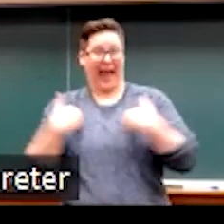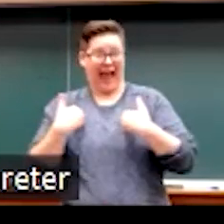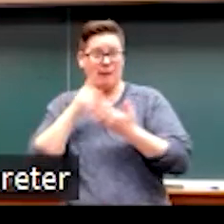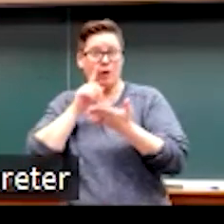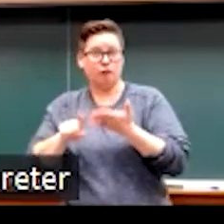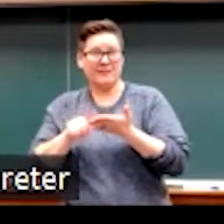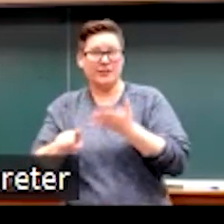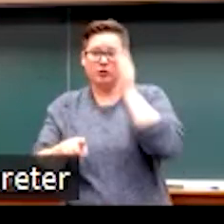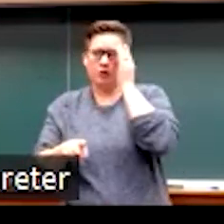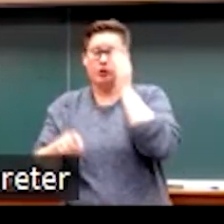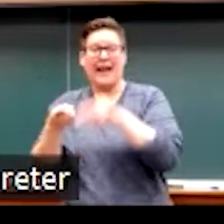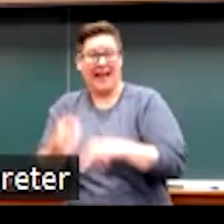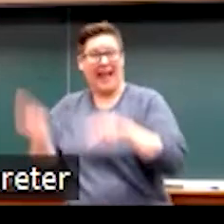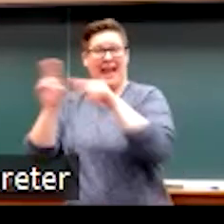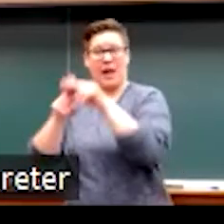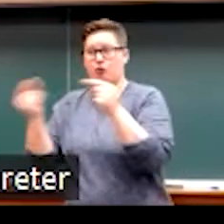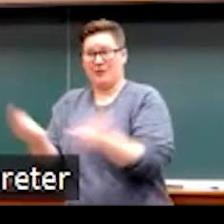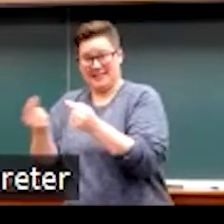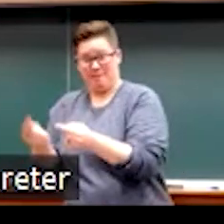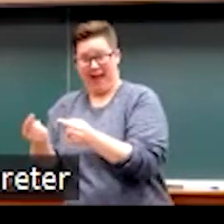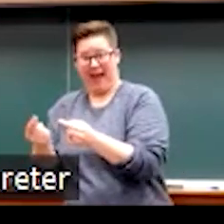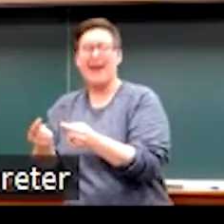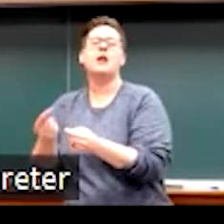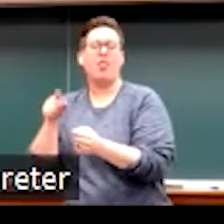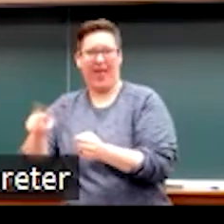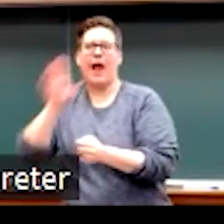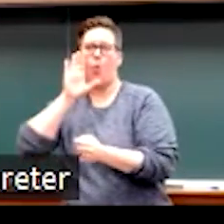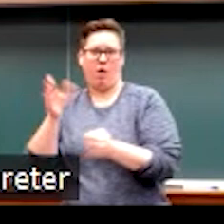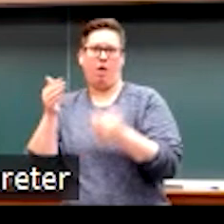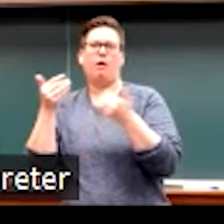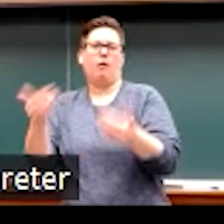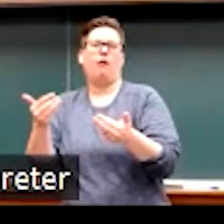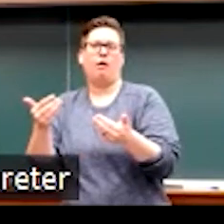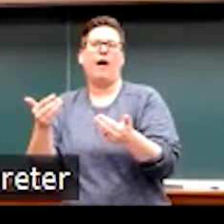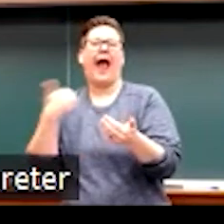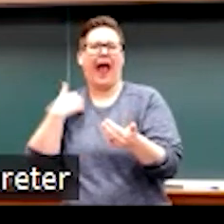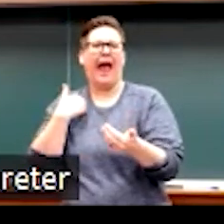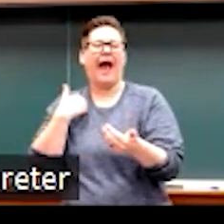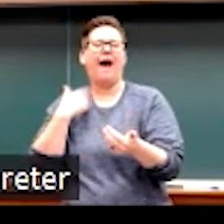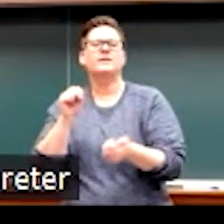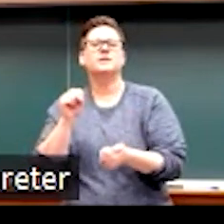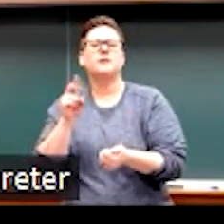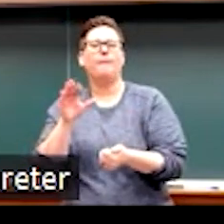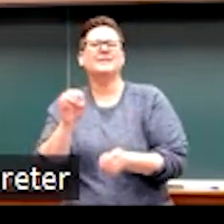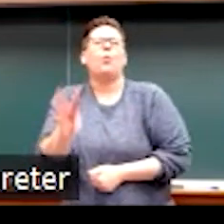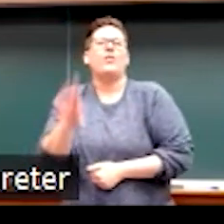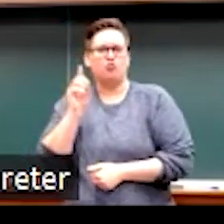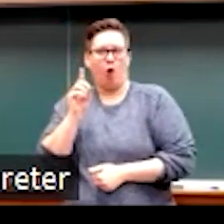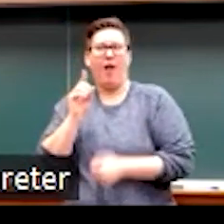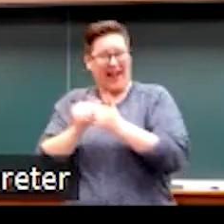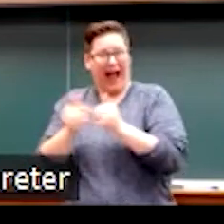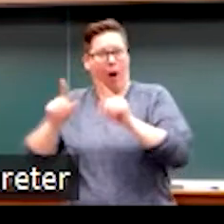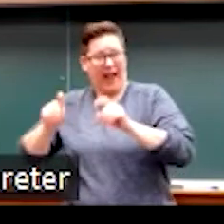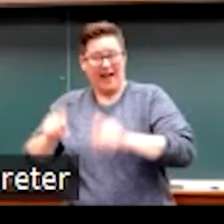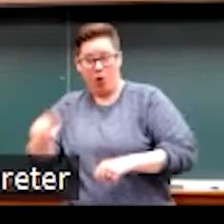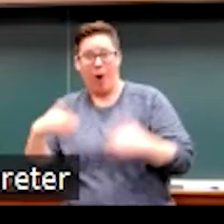world, increased pain is indicative of substance-related withdrawal. It's actually a way that they